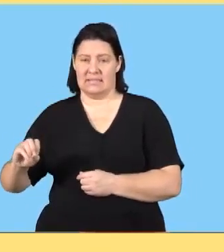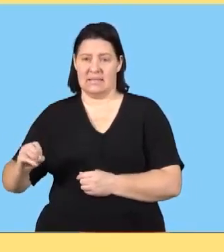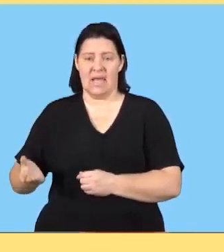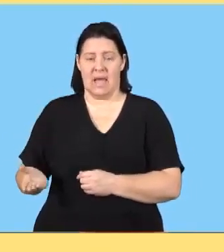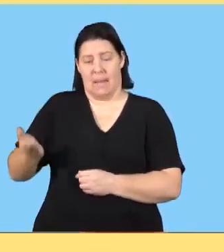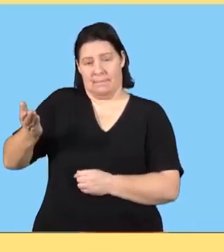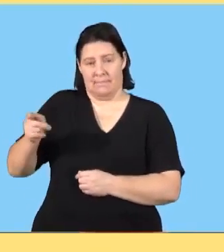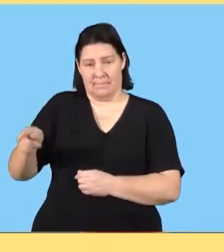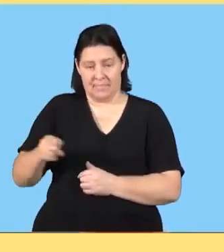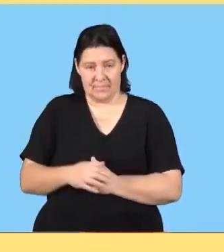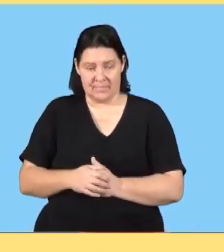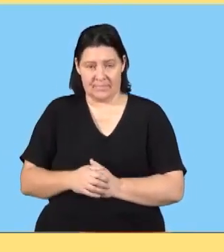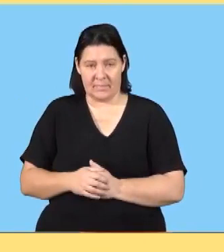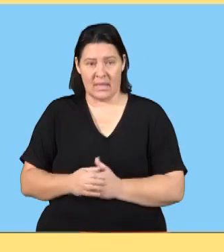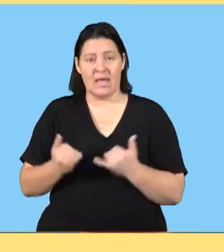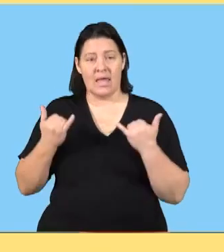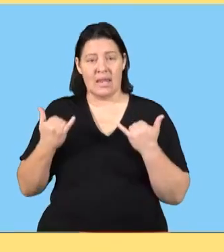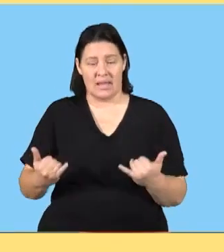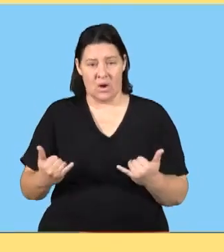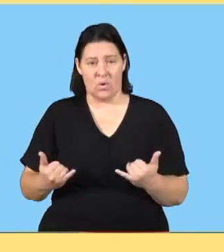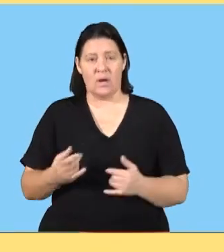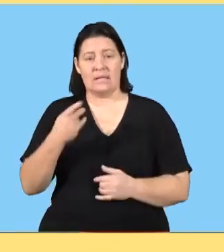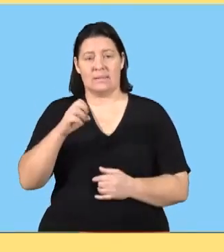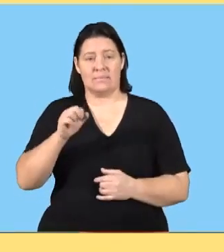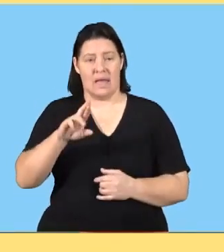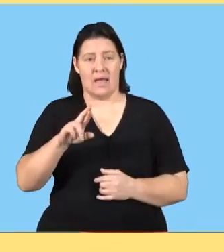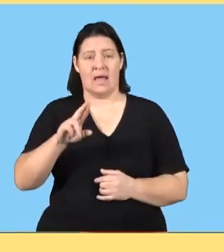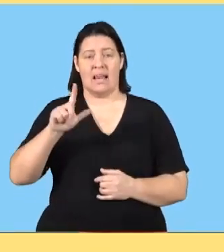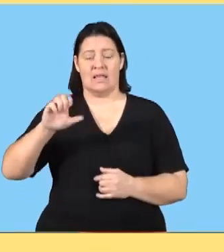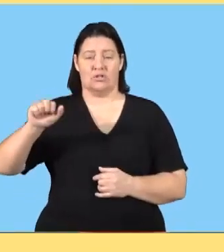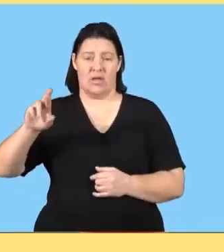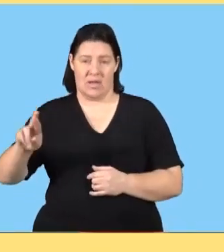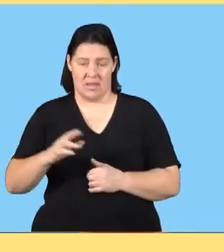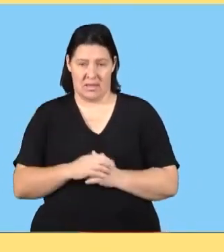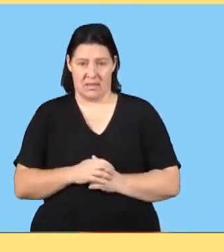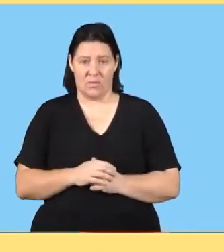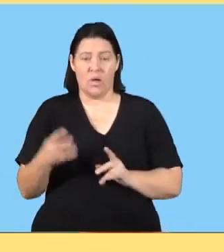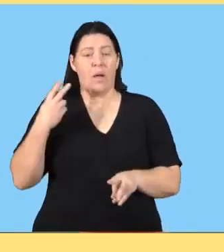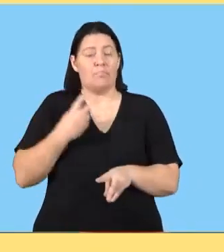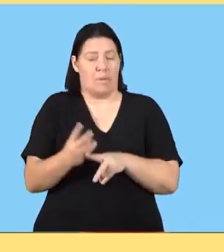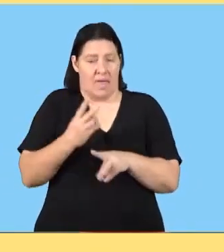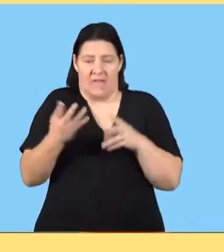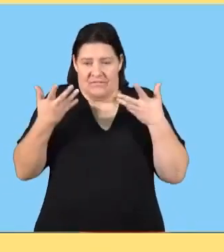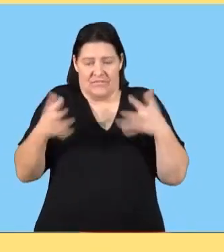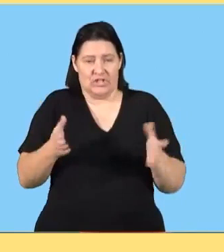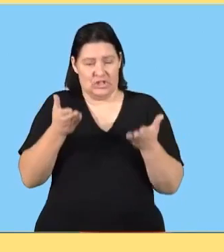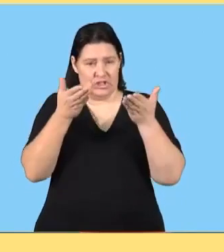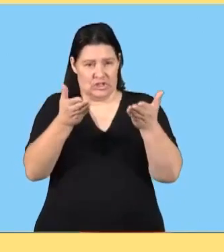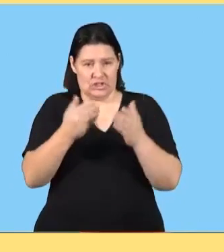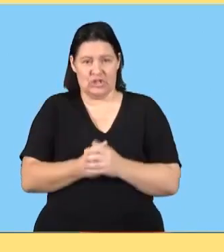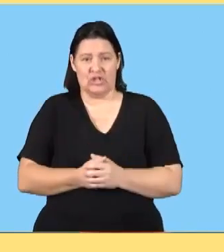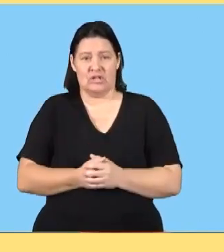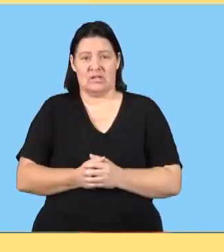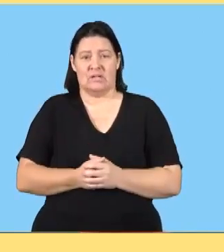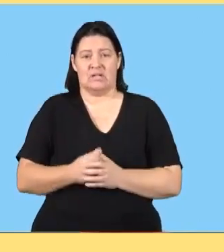180. We will now go and do the debtors ledger. We have already prepared our general journal, and